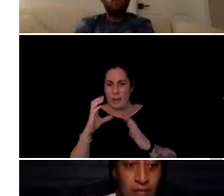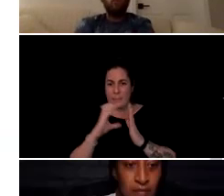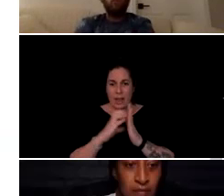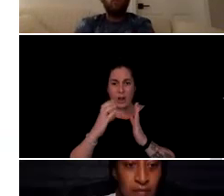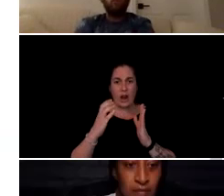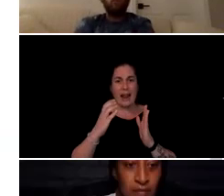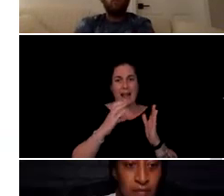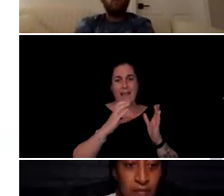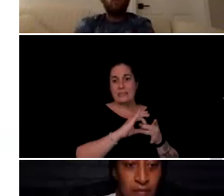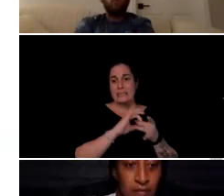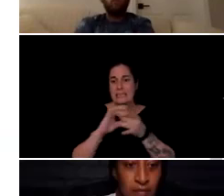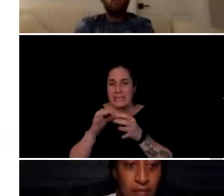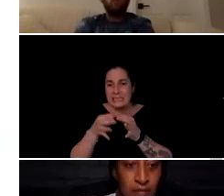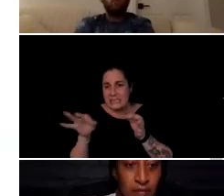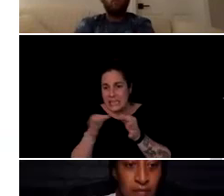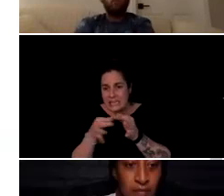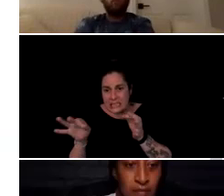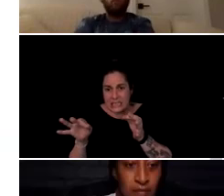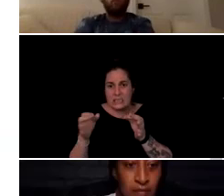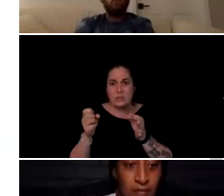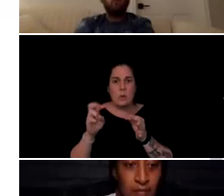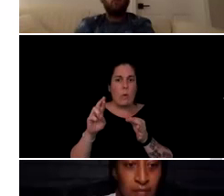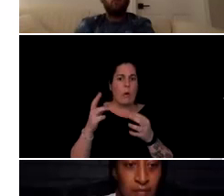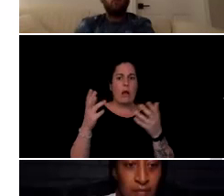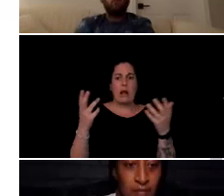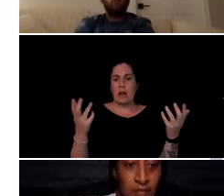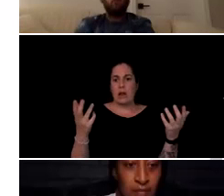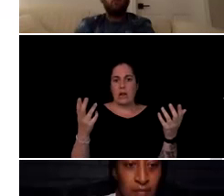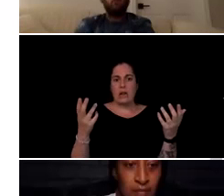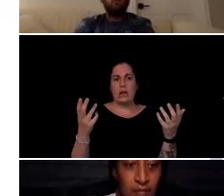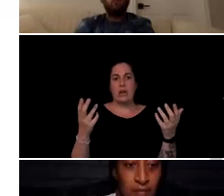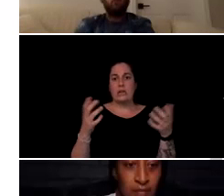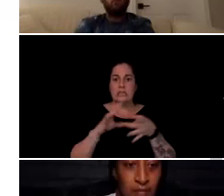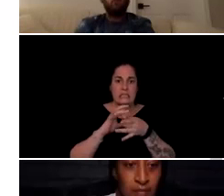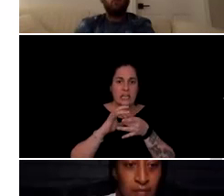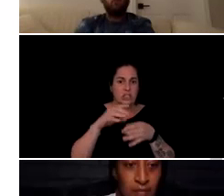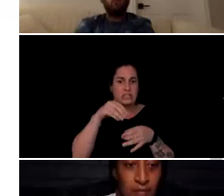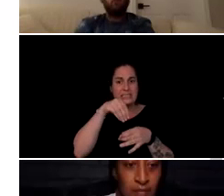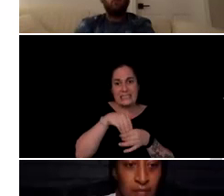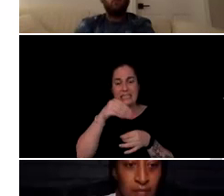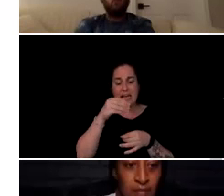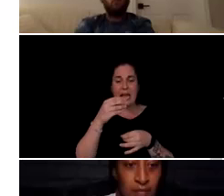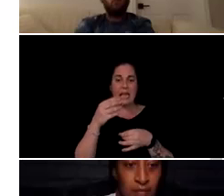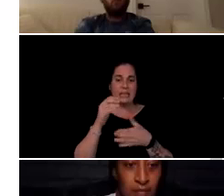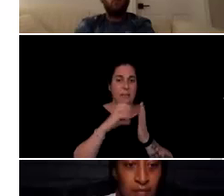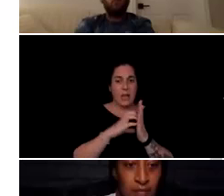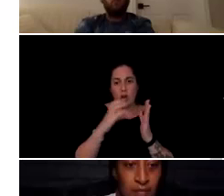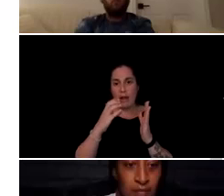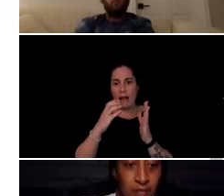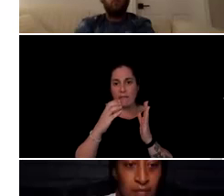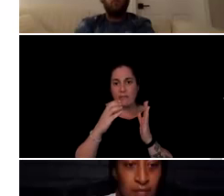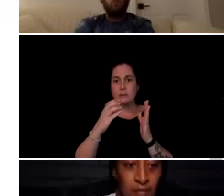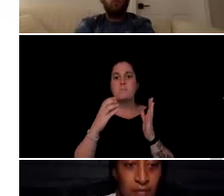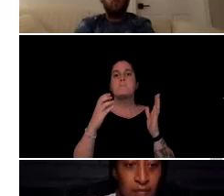connections, or do we put connections throughout our summary? Either way is fine, as